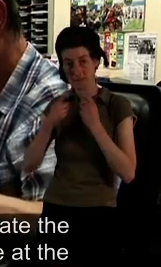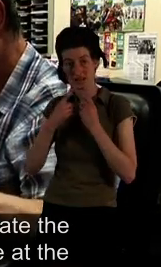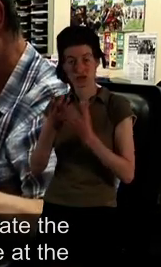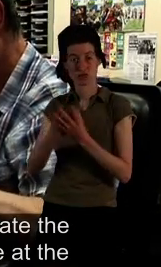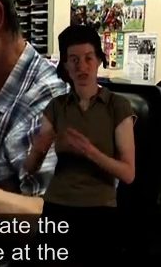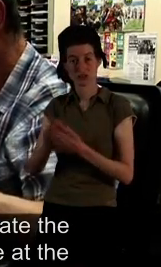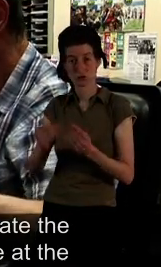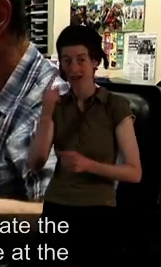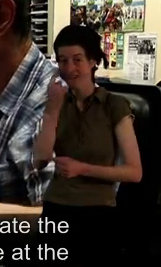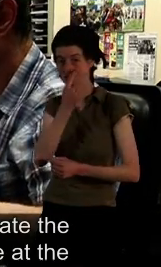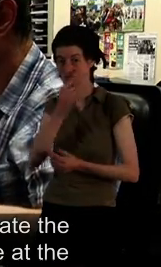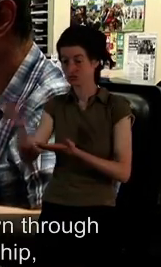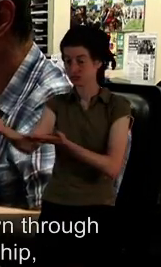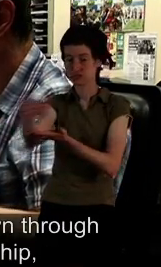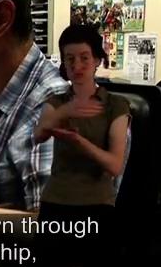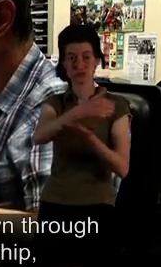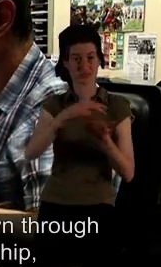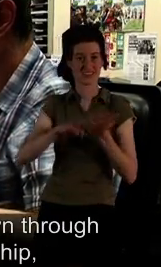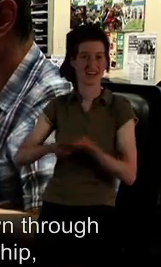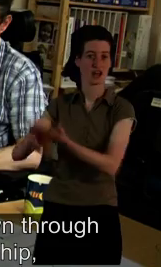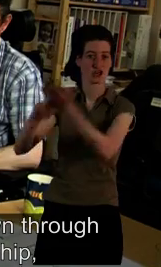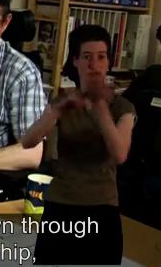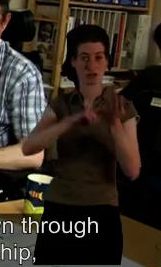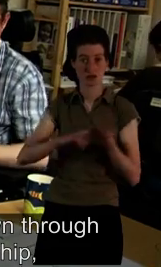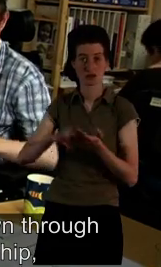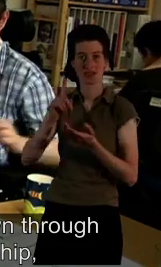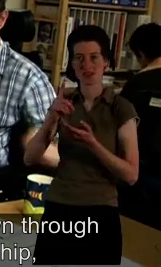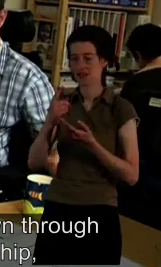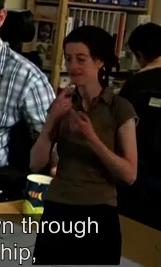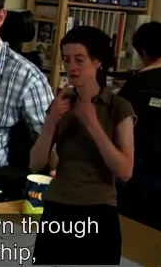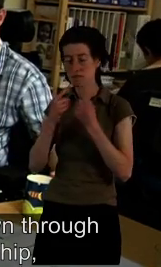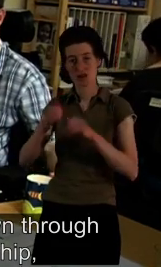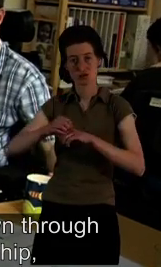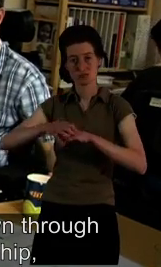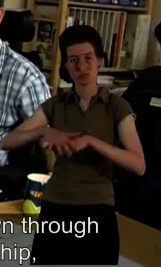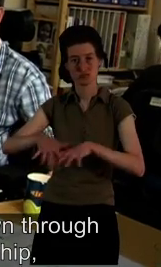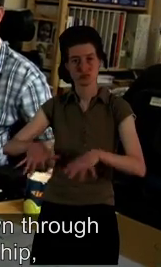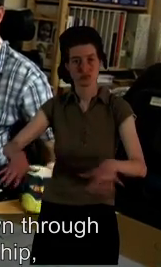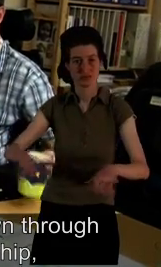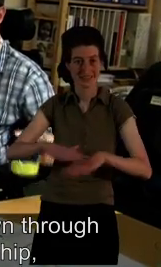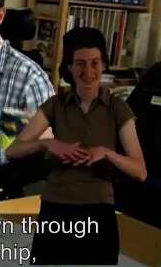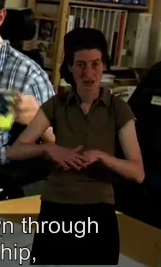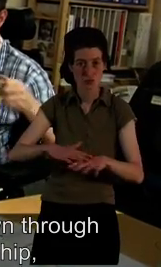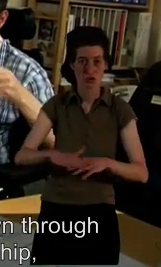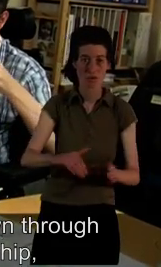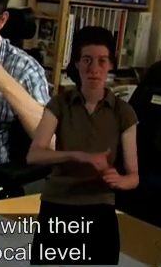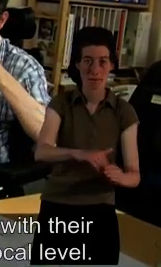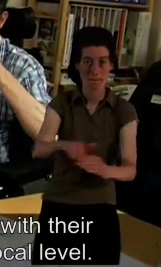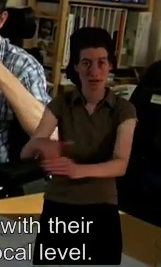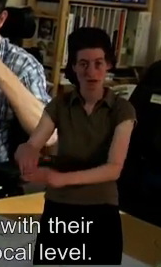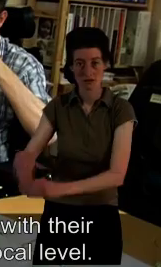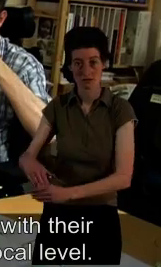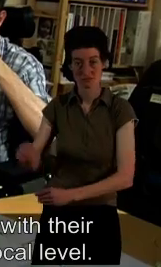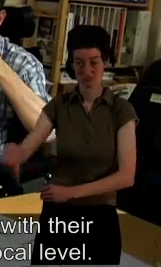create the resources and gather the evidence at the national level, and then feed that down through our networks and our